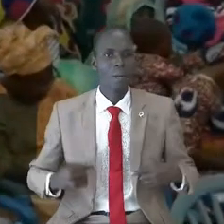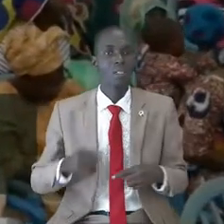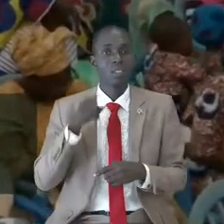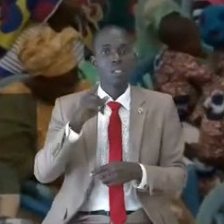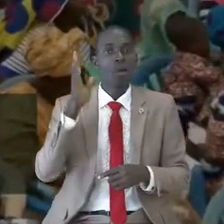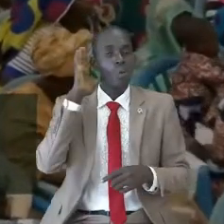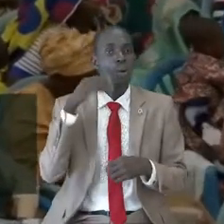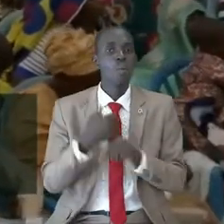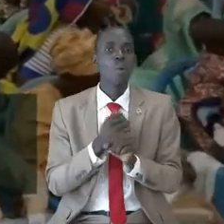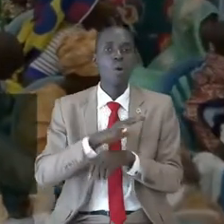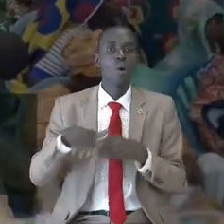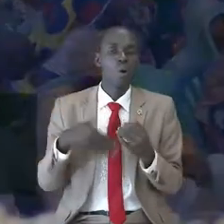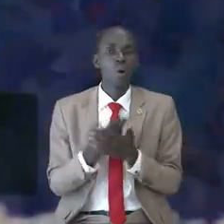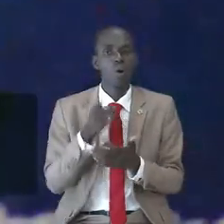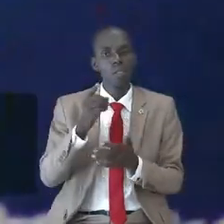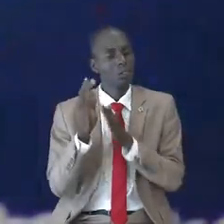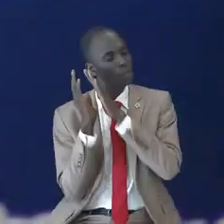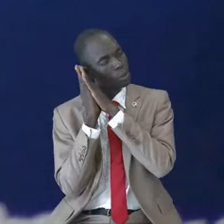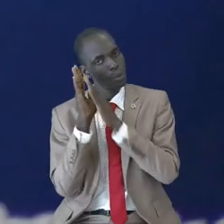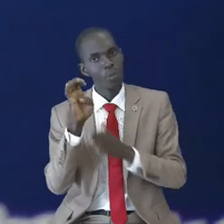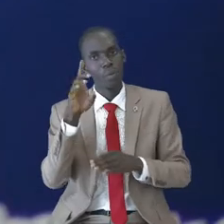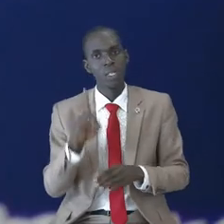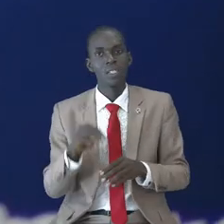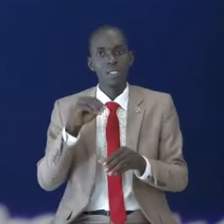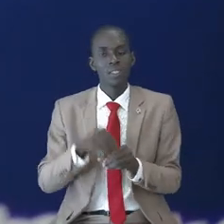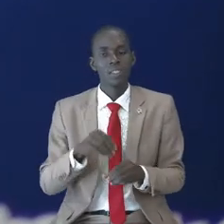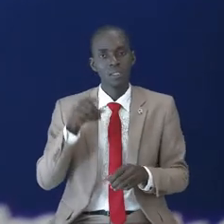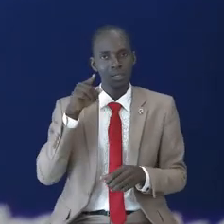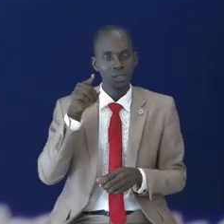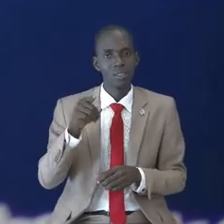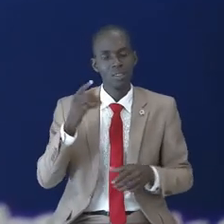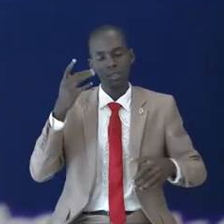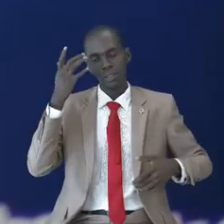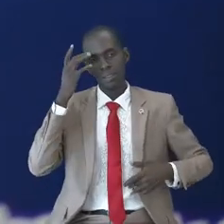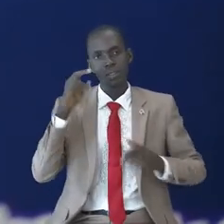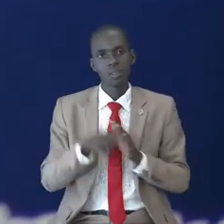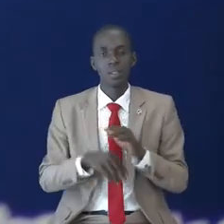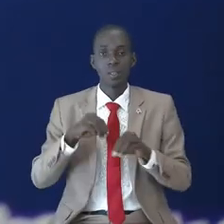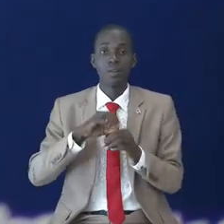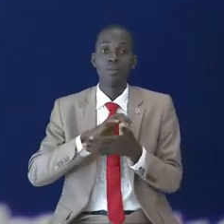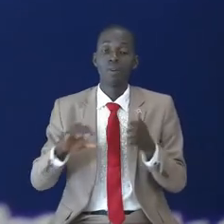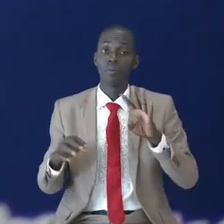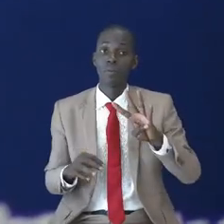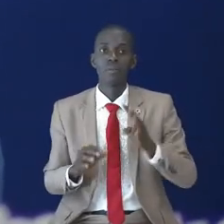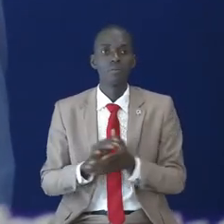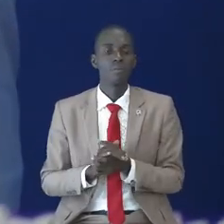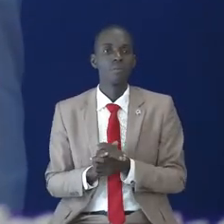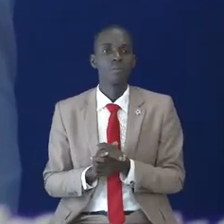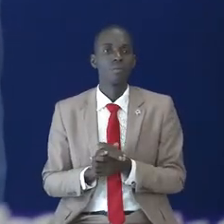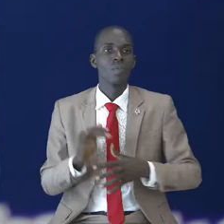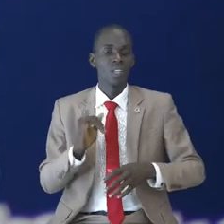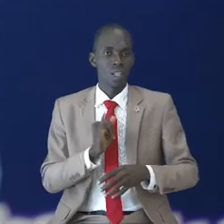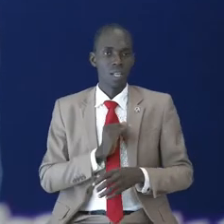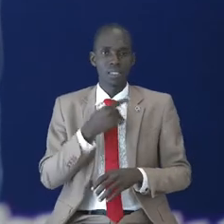wilt make all his bed in his sickness. Look at verse 4. In verse 4, I